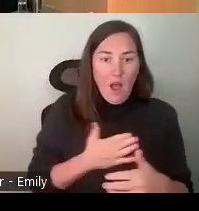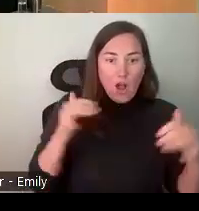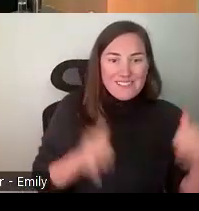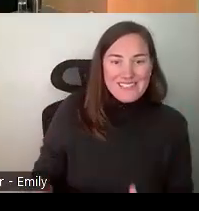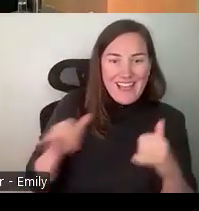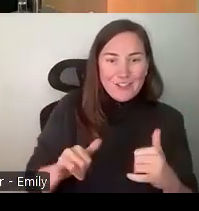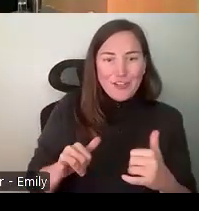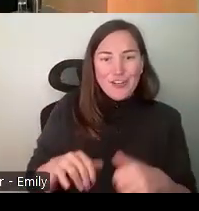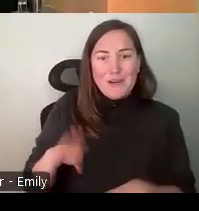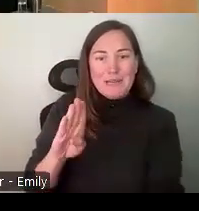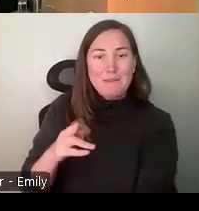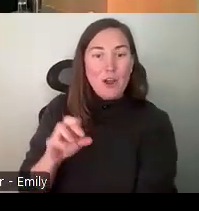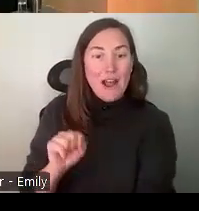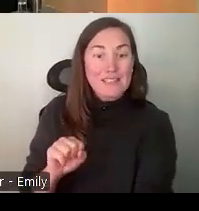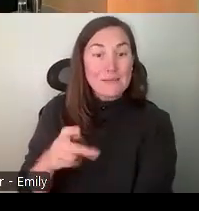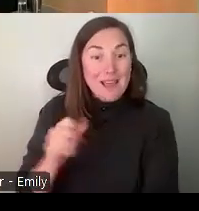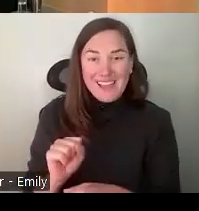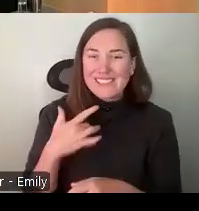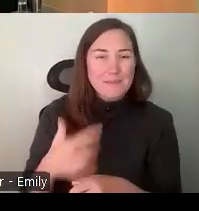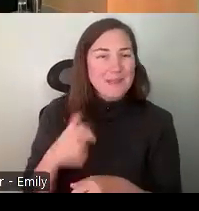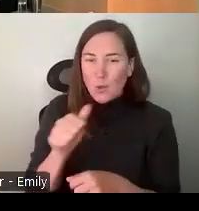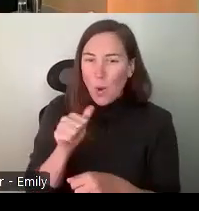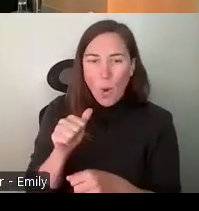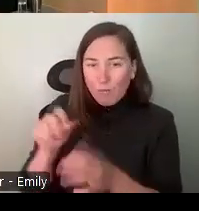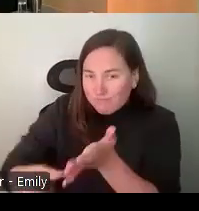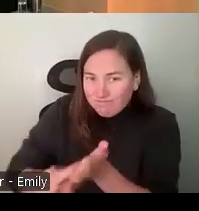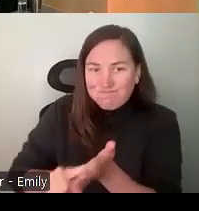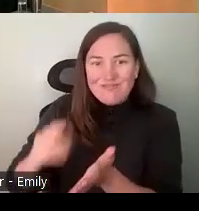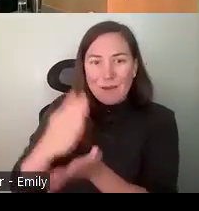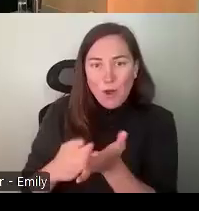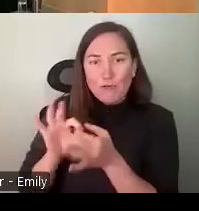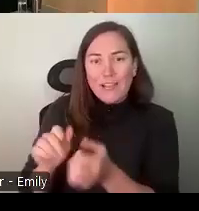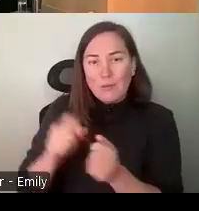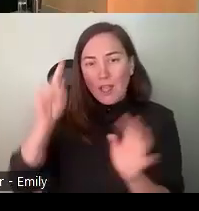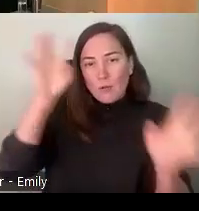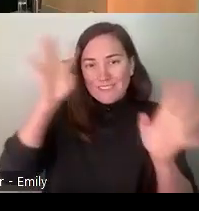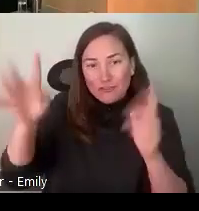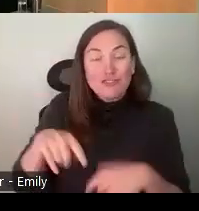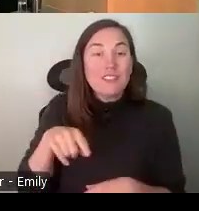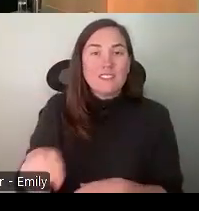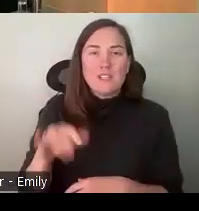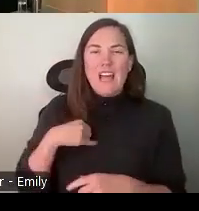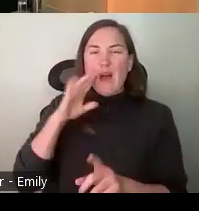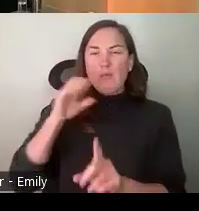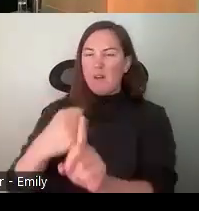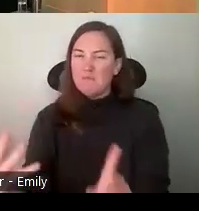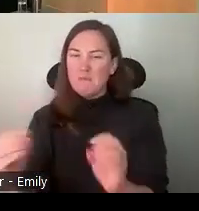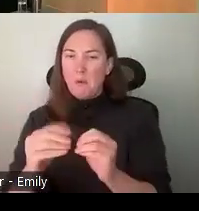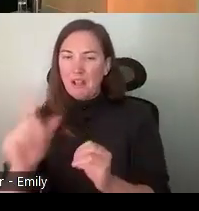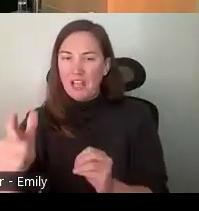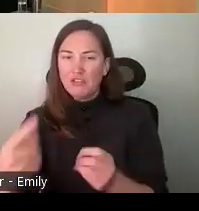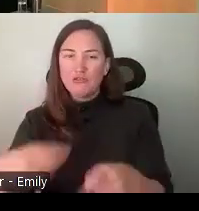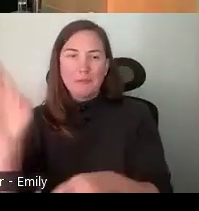don't touch on these aspects of hallucinations. And I'm hoping to talk a little bit more about this near the end of the talk